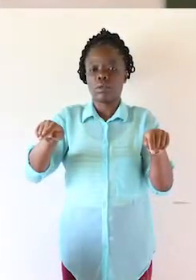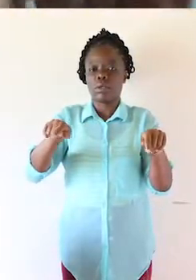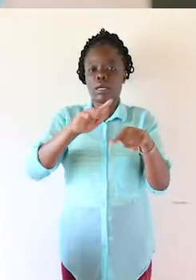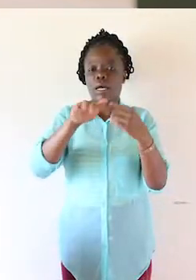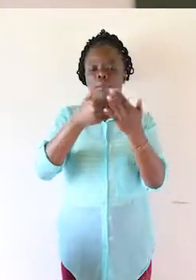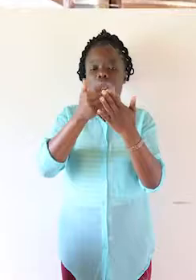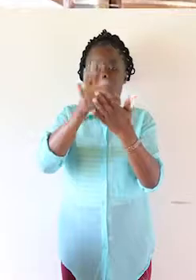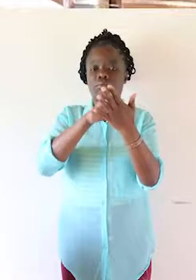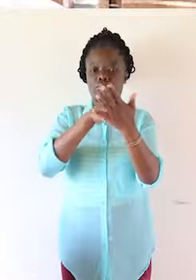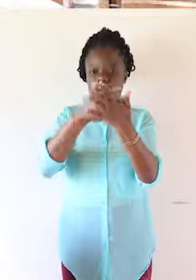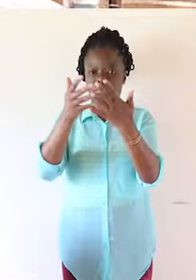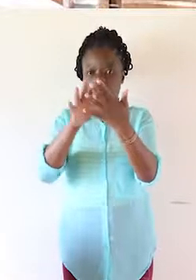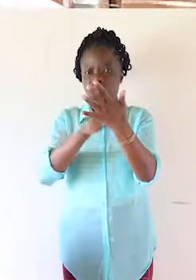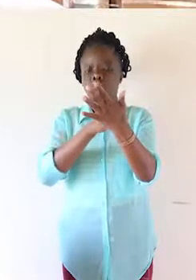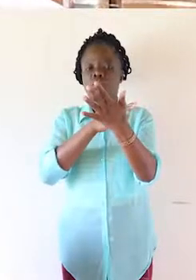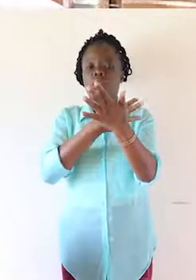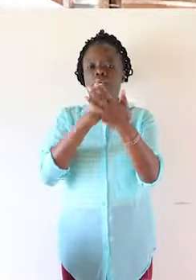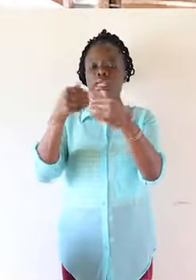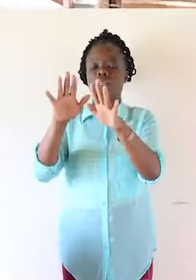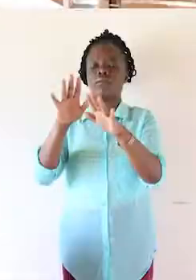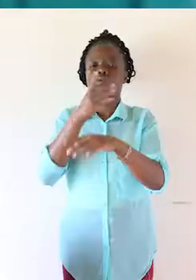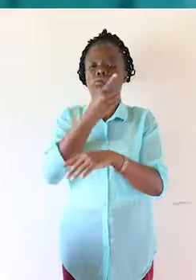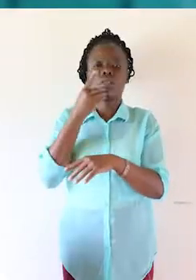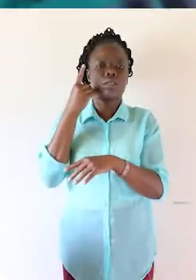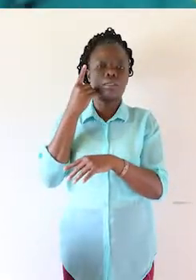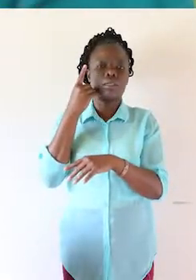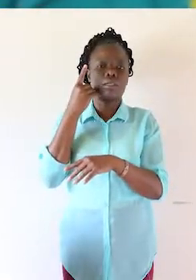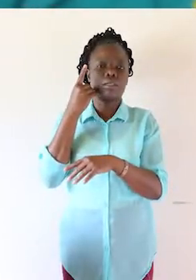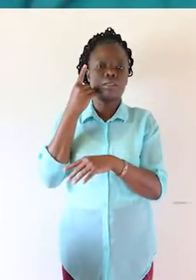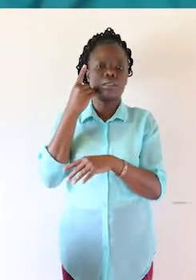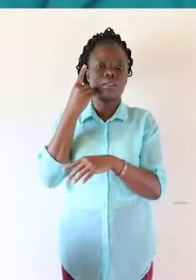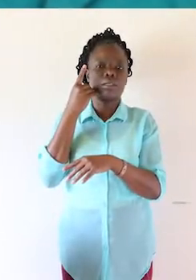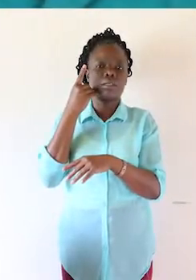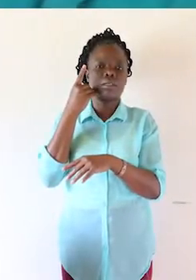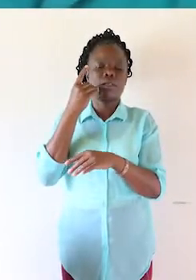sandpaper. Apply the final coat and leave it to dry.